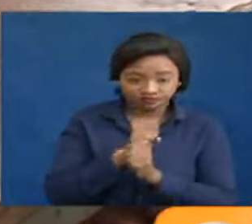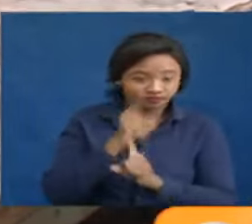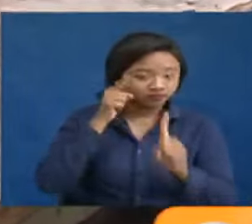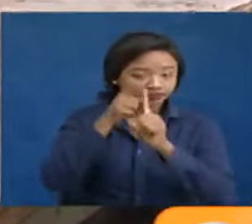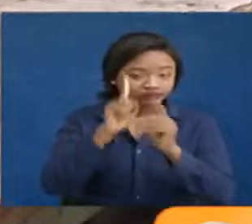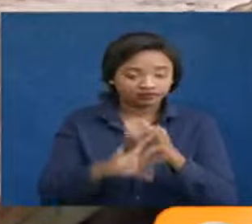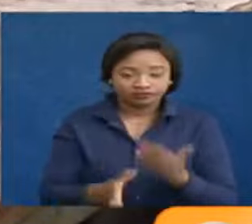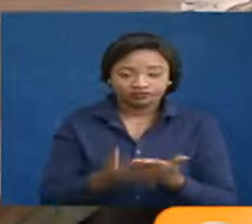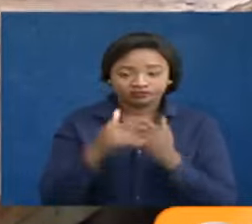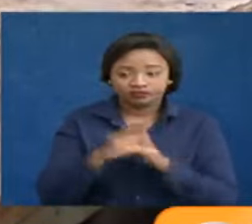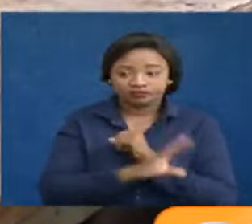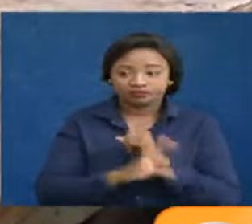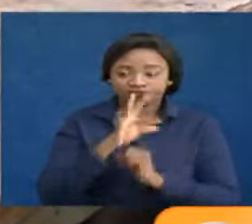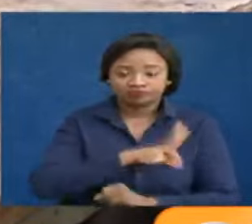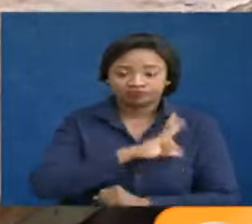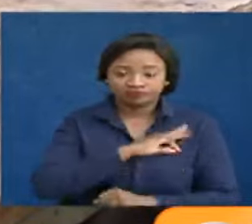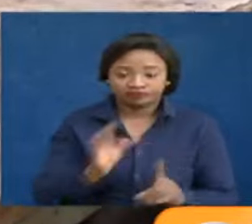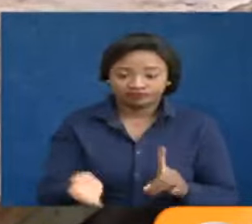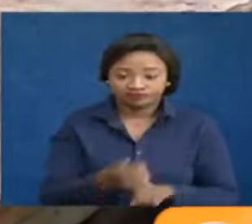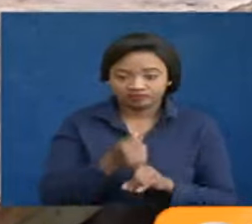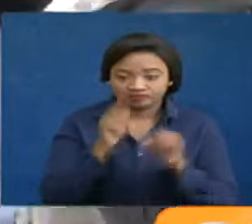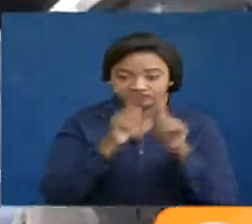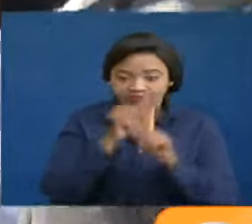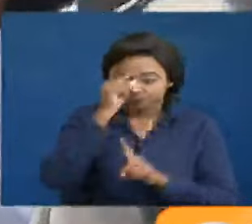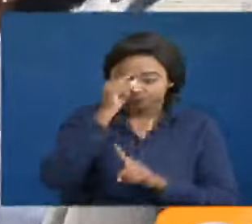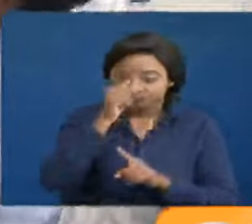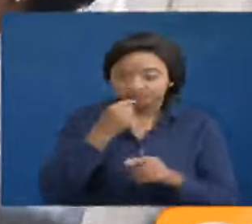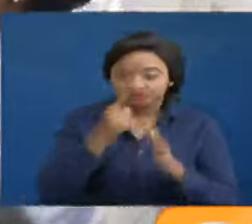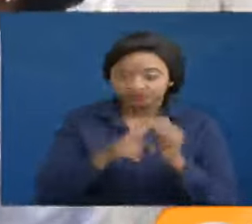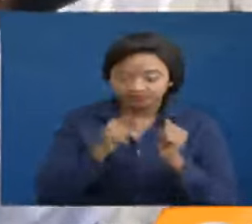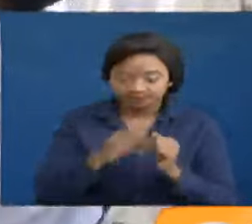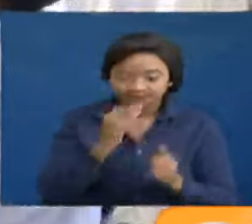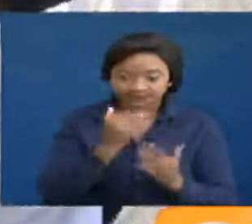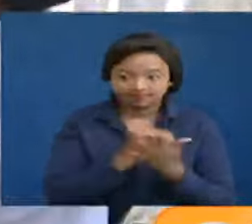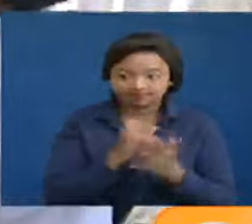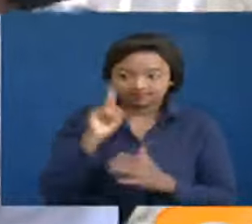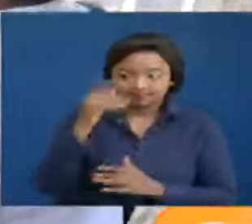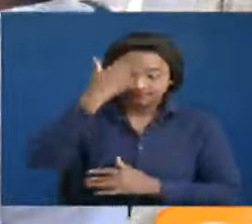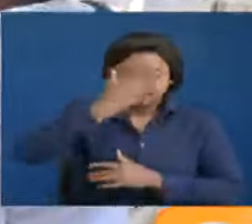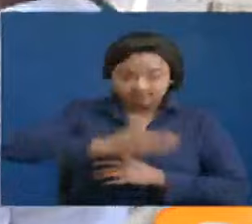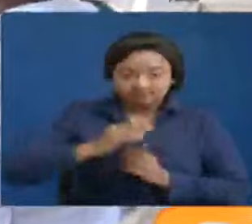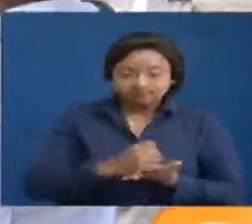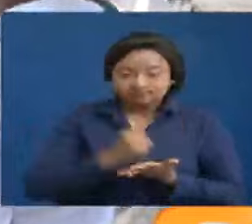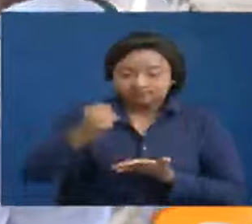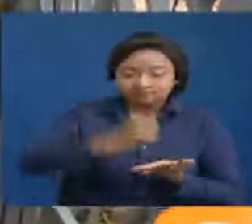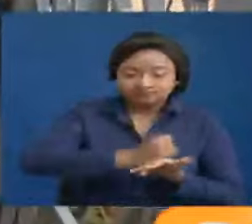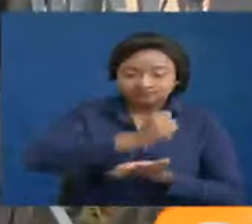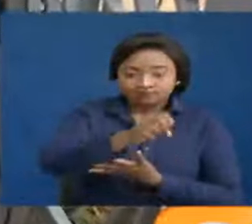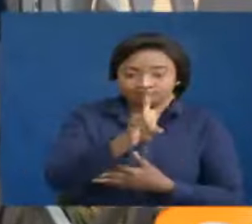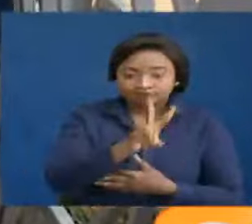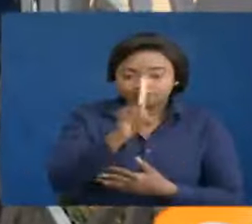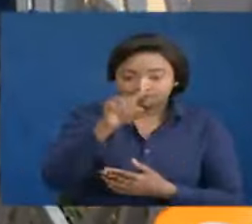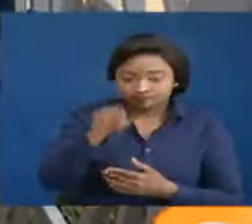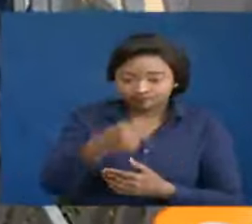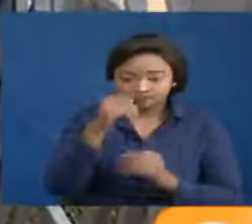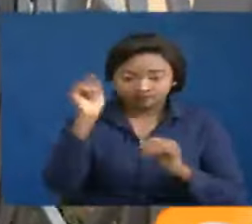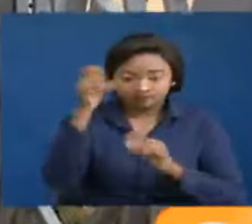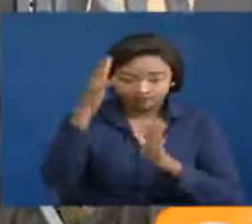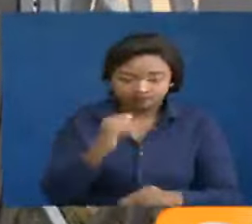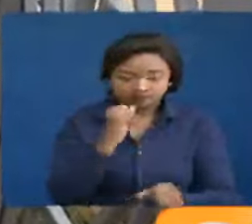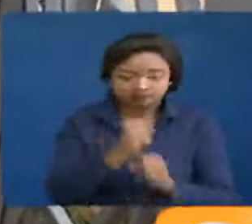foreign exchange earnings. The government says the program's first phase will place about 21,000 Kenyans in overseas